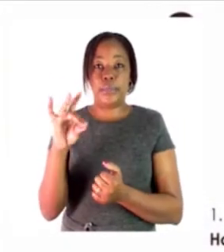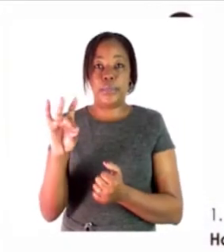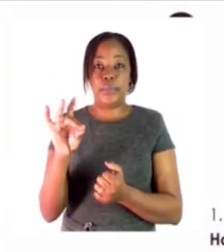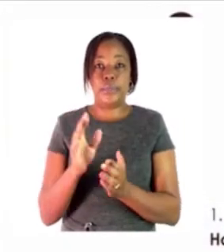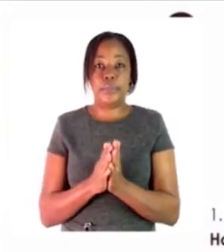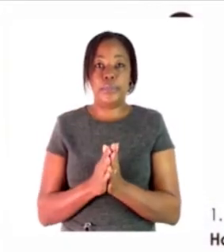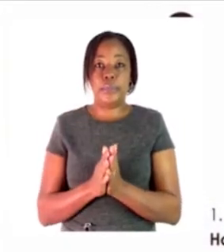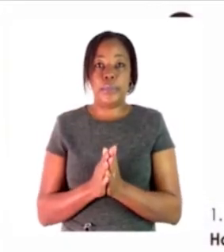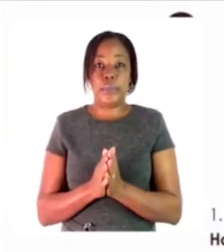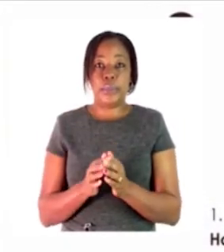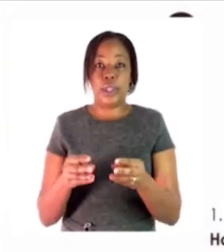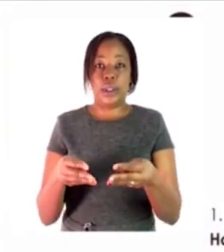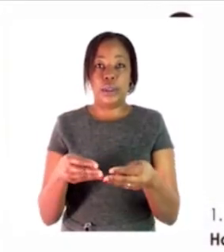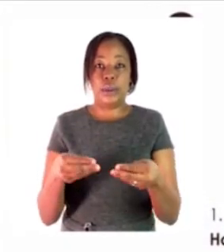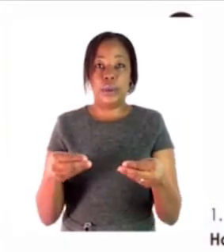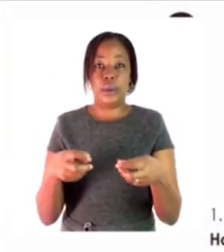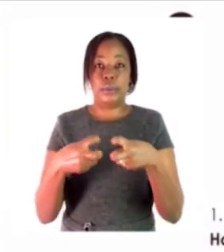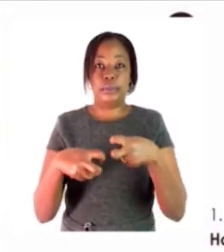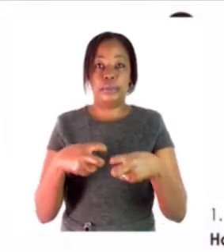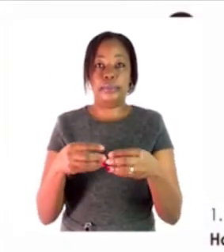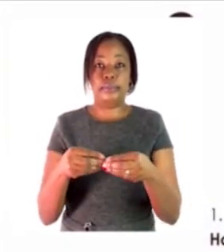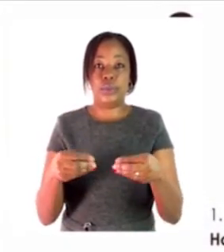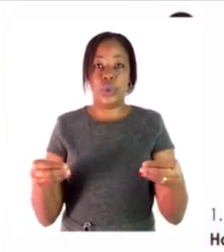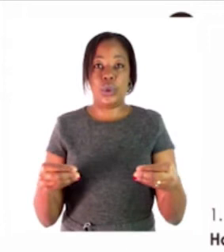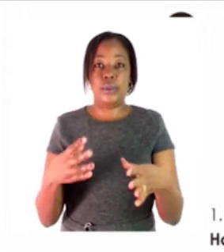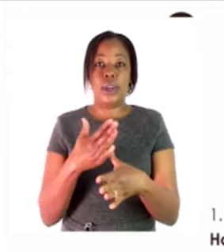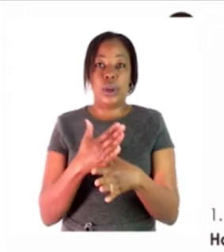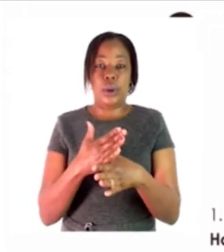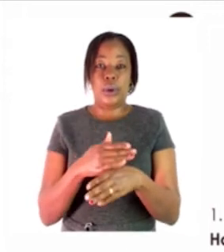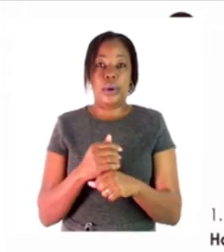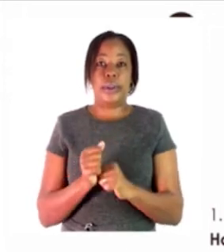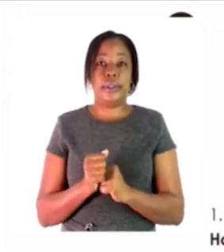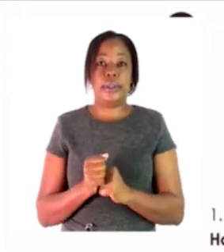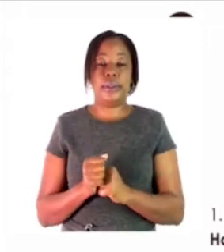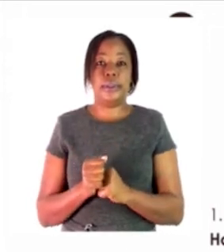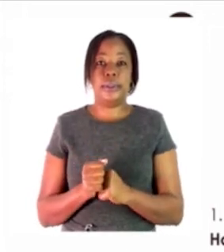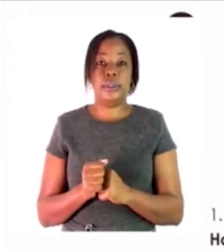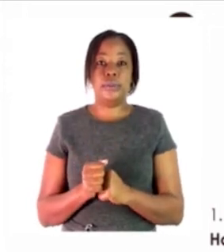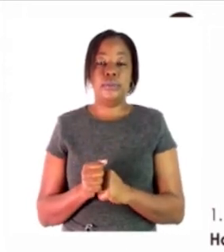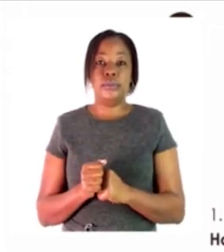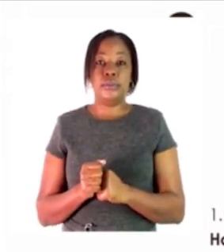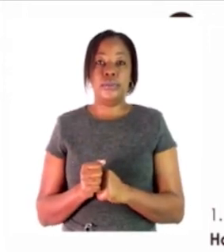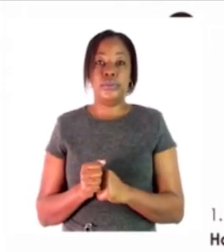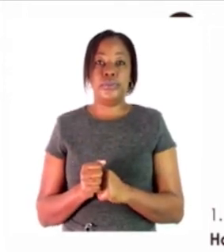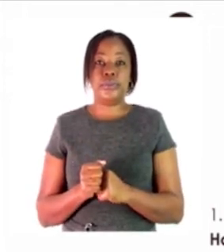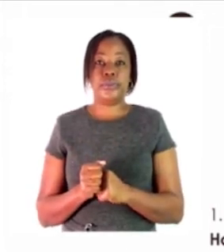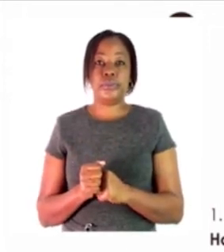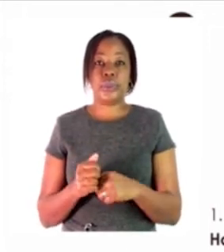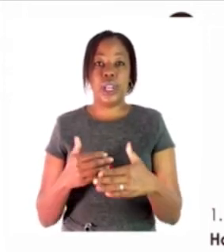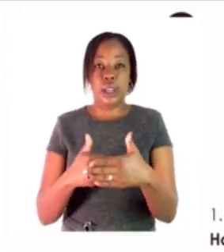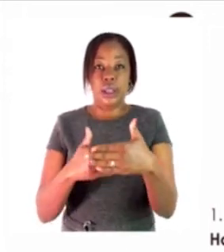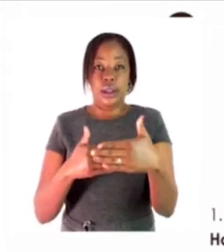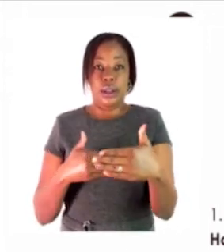We are going to do our problem solving them. Problem solving are word sums. So before you